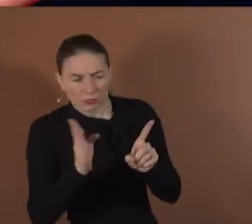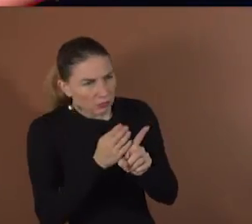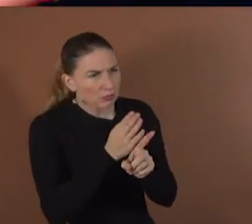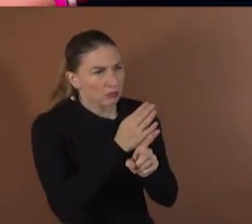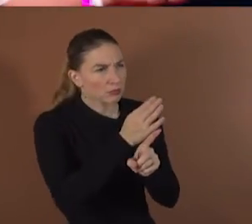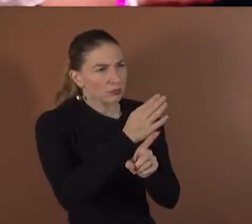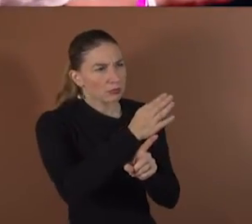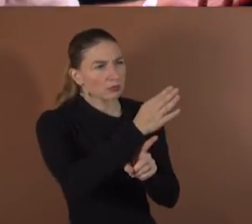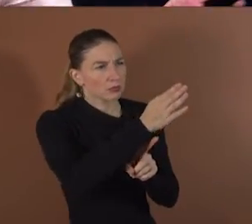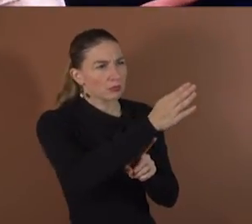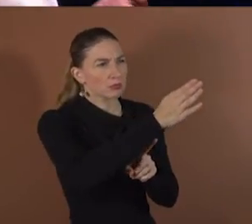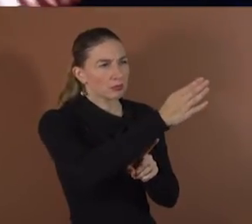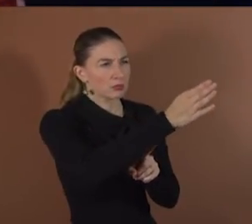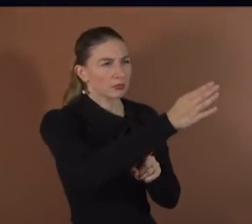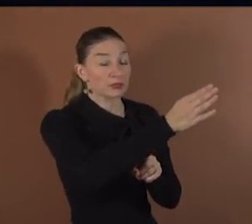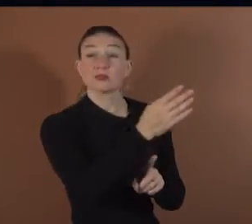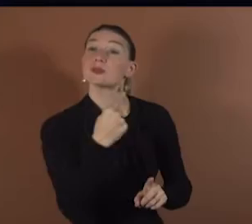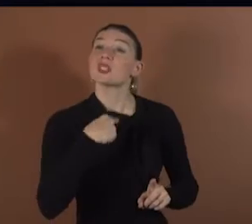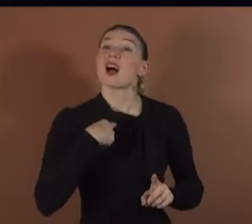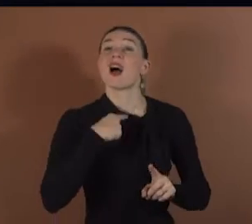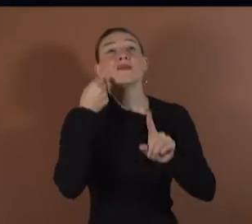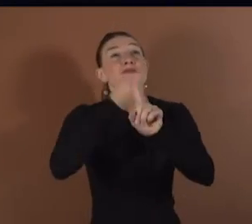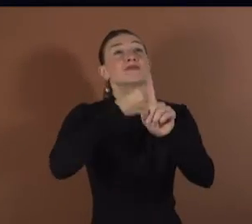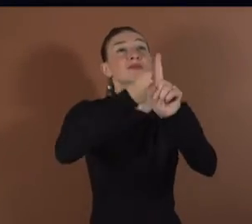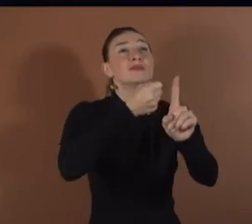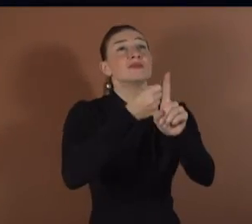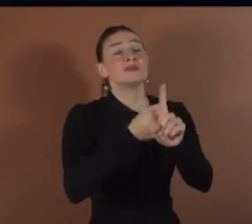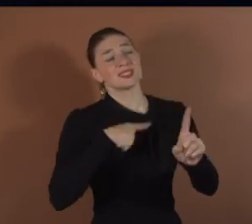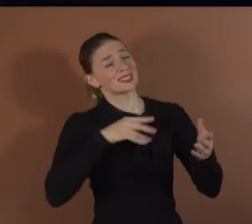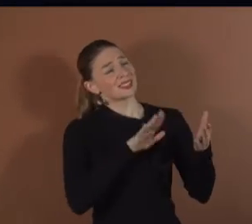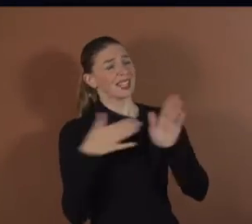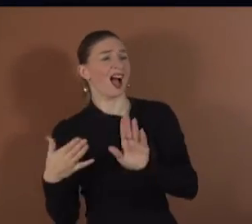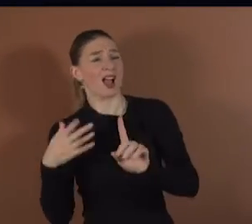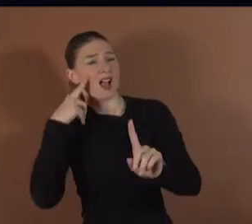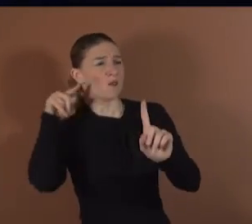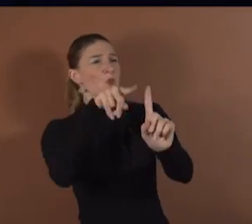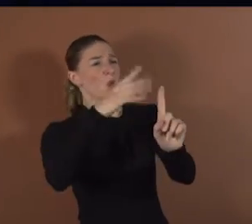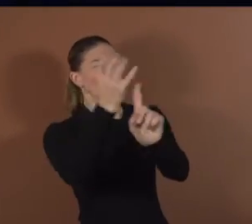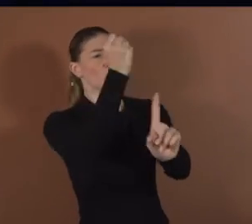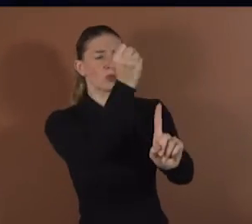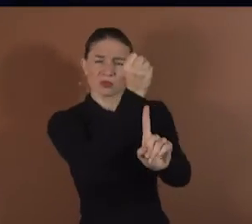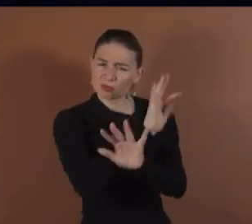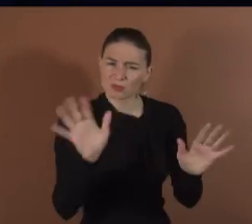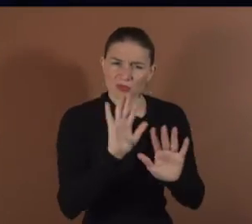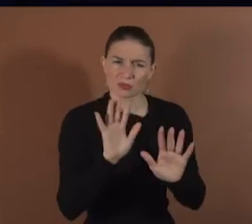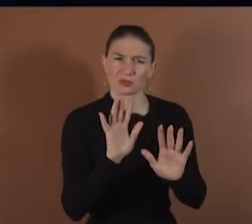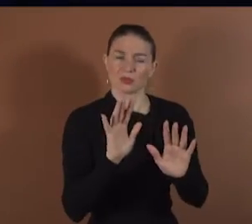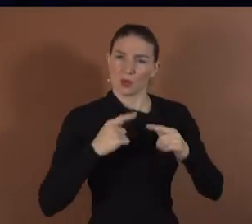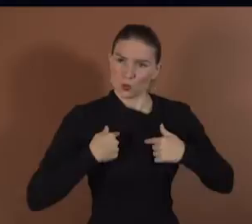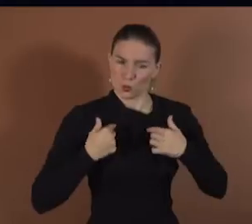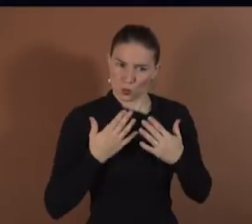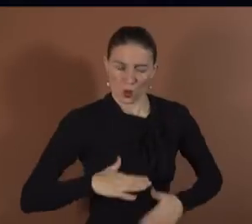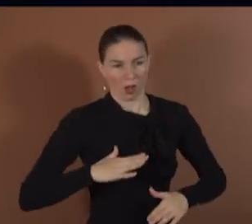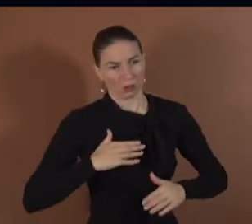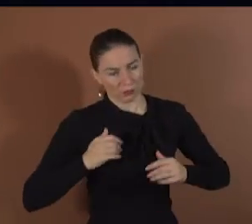I don't want to die for any cause. I want to live for the cause of creating a more just, more sustainable,